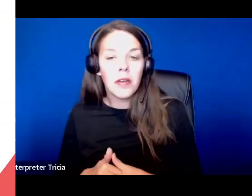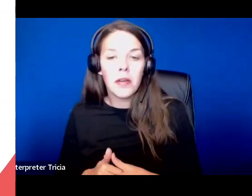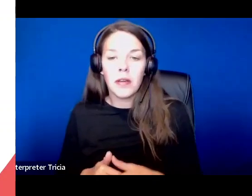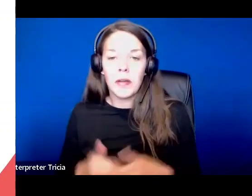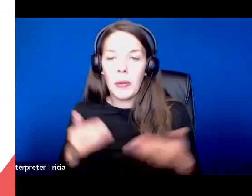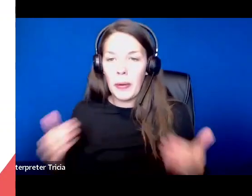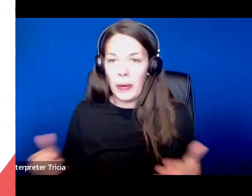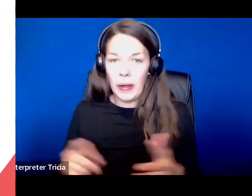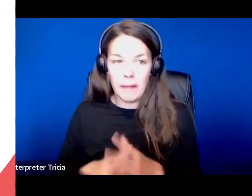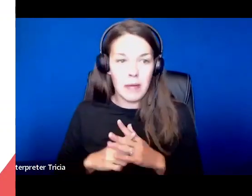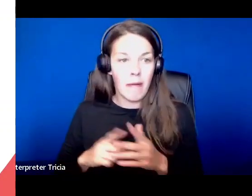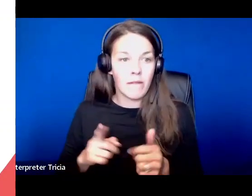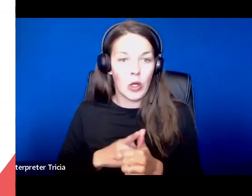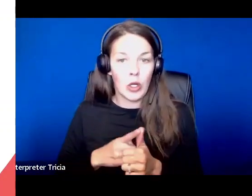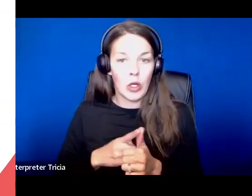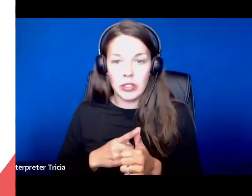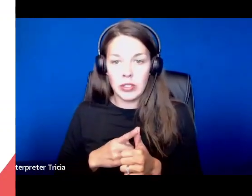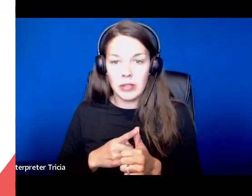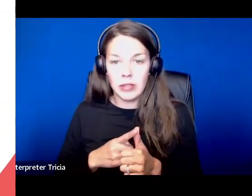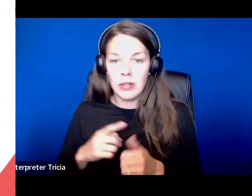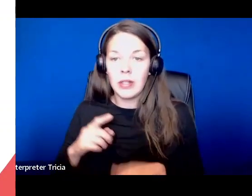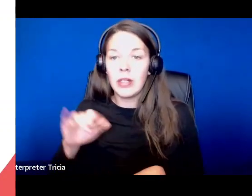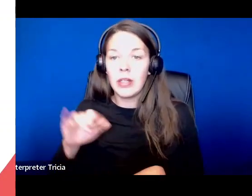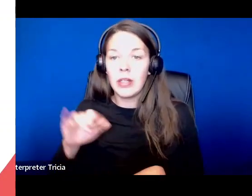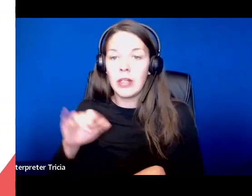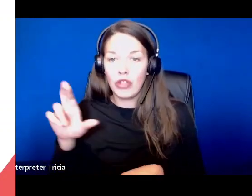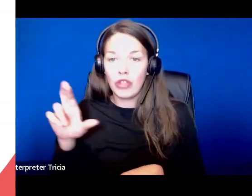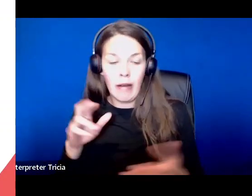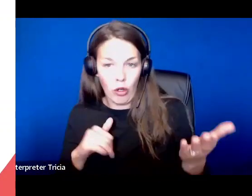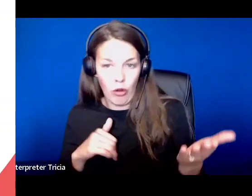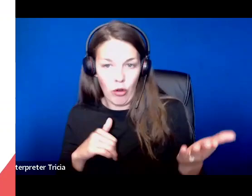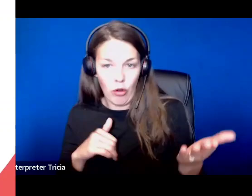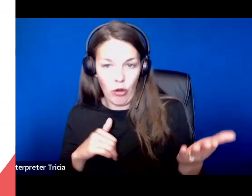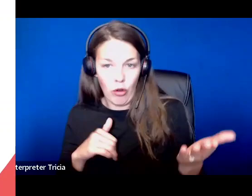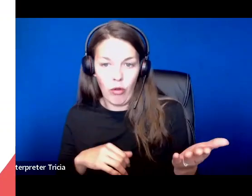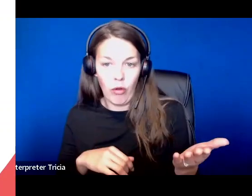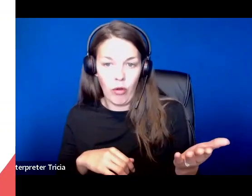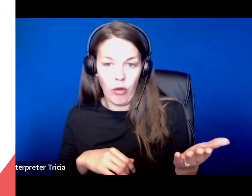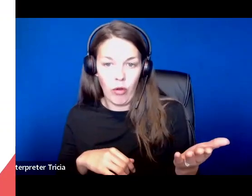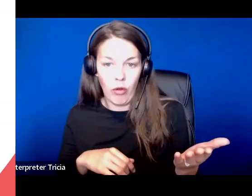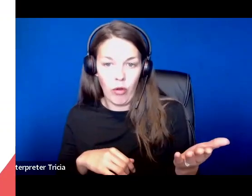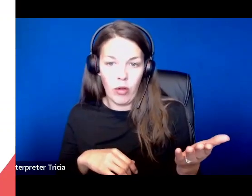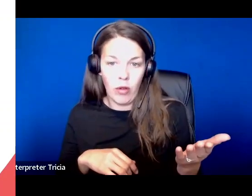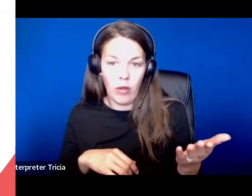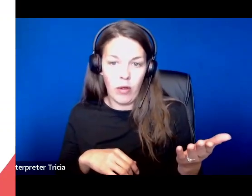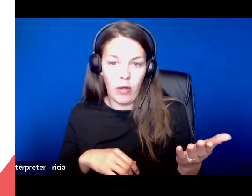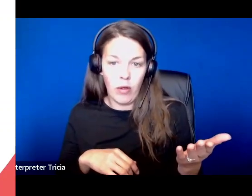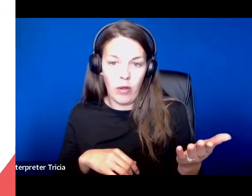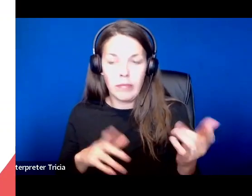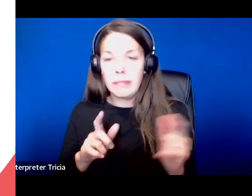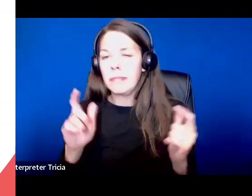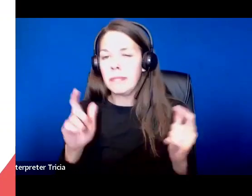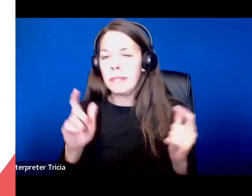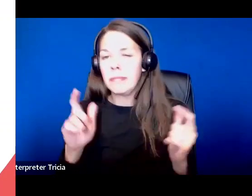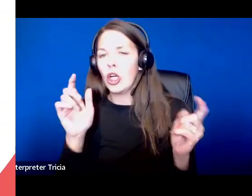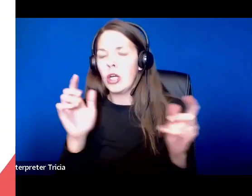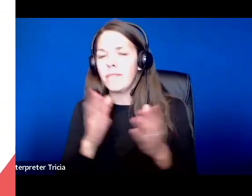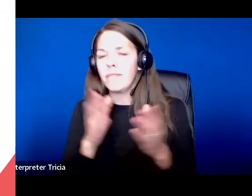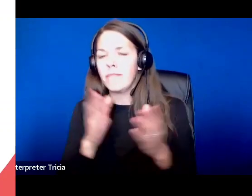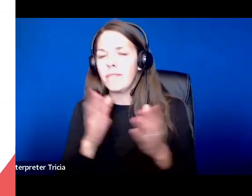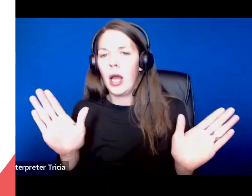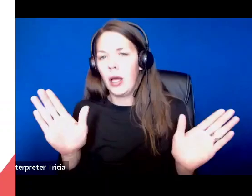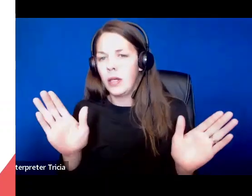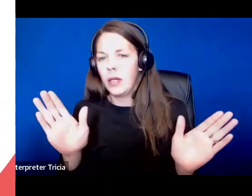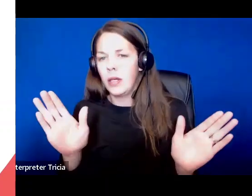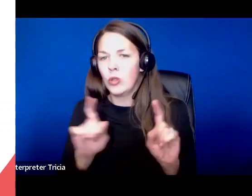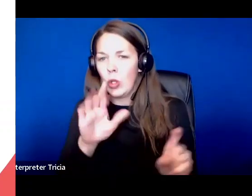begin. And the first question, I'd like to start with Jennifer and just go with sort of the large scale question of, with your